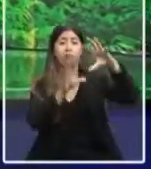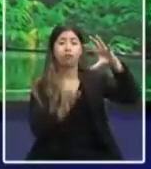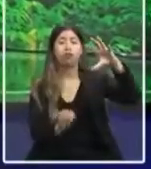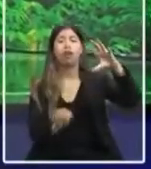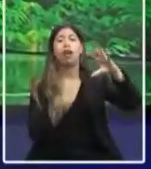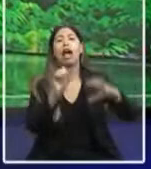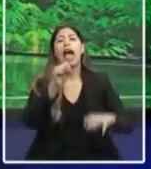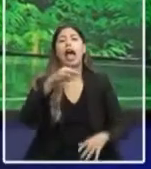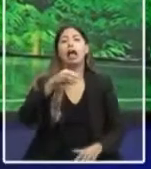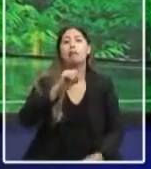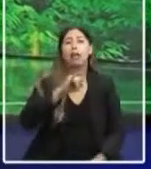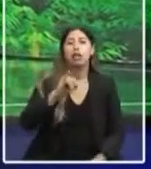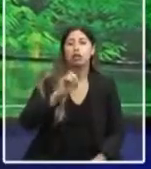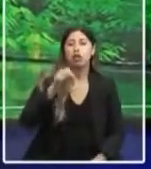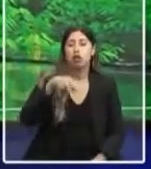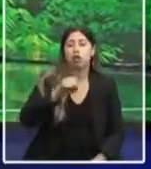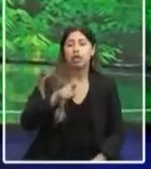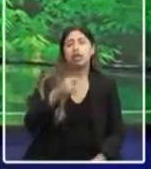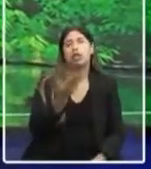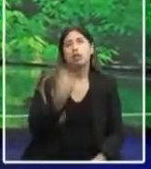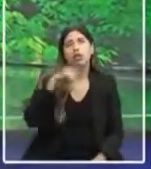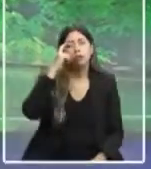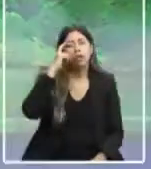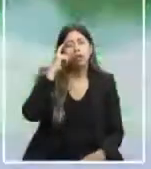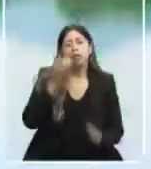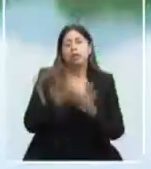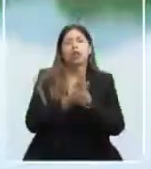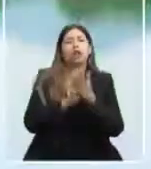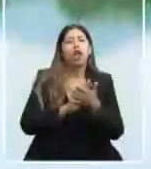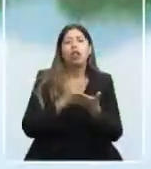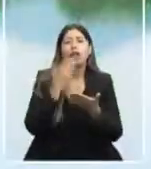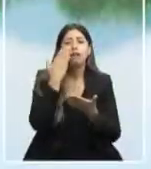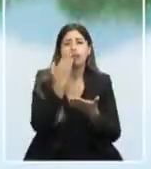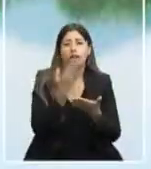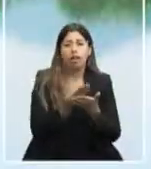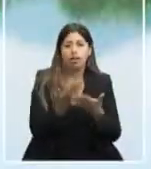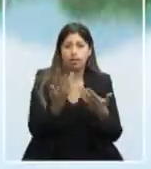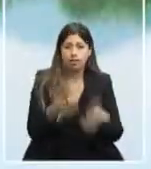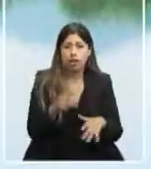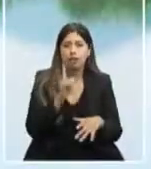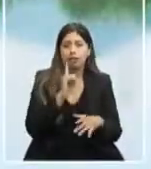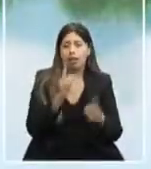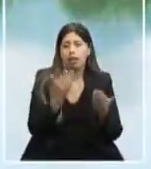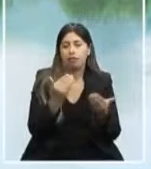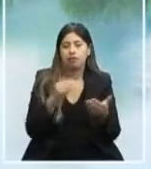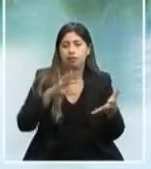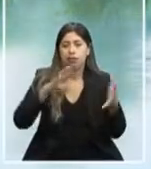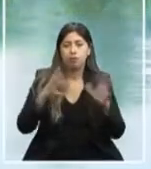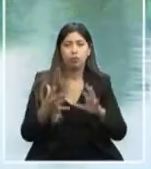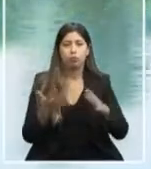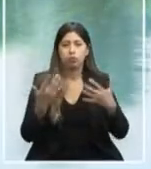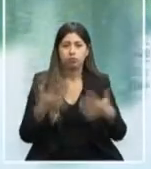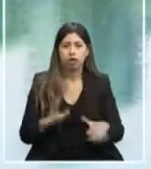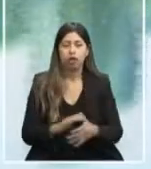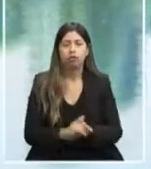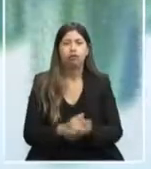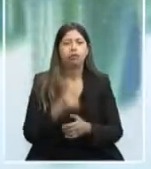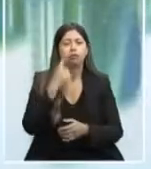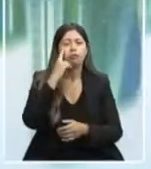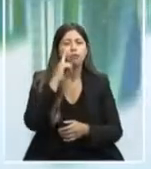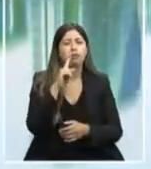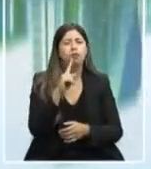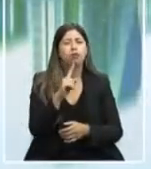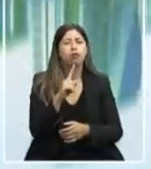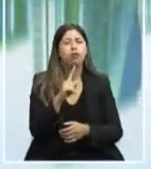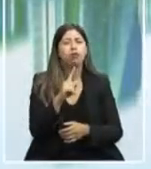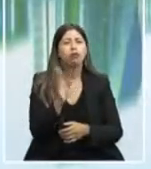enjoying, climate regulation, for example. But why should we be required to pay the price of not cutting them down?